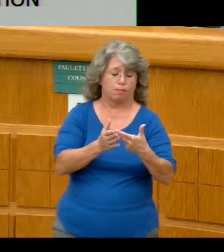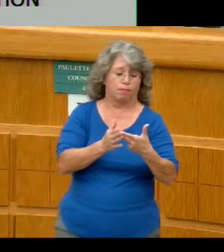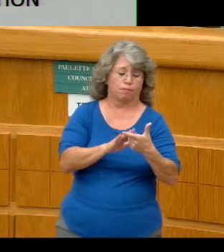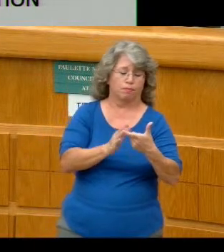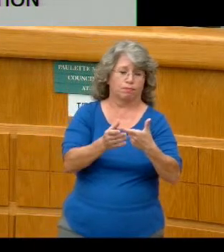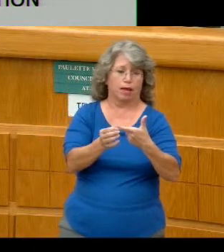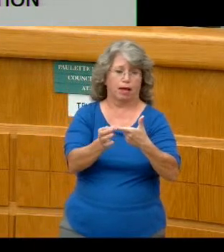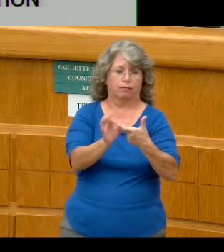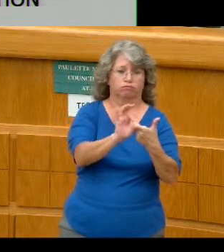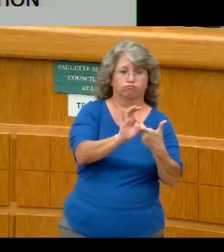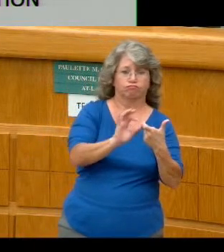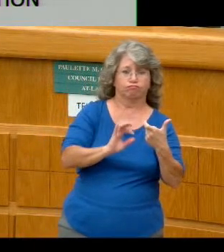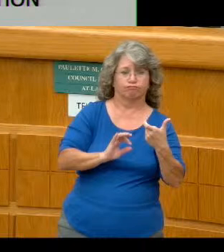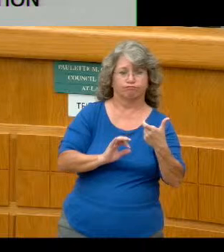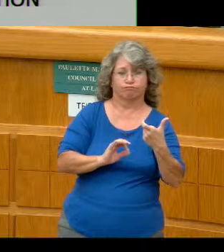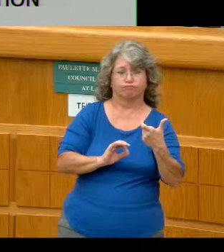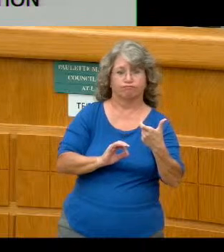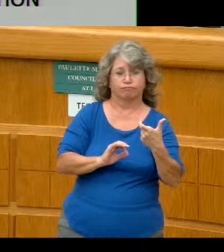for the past 3 months.